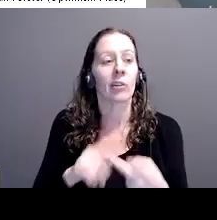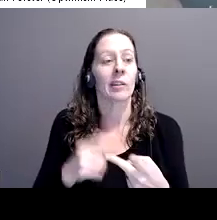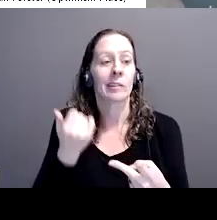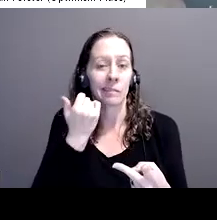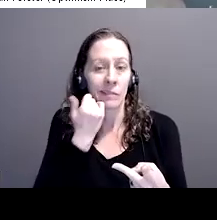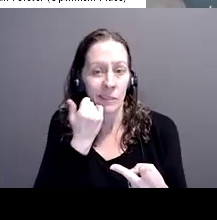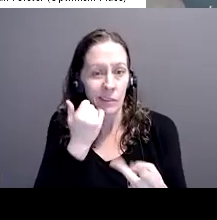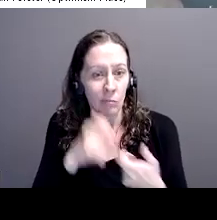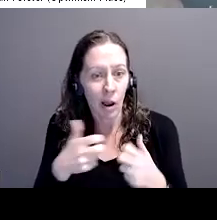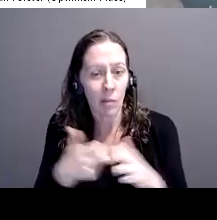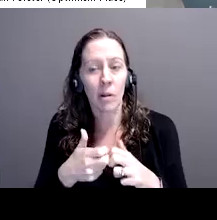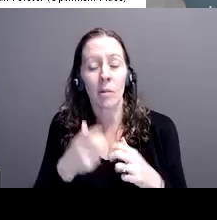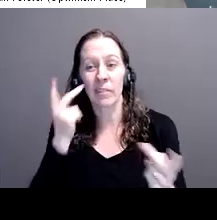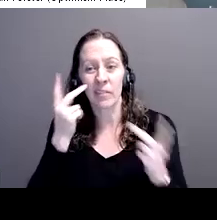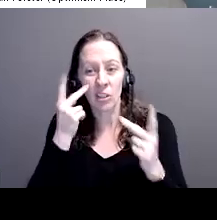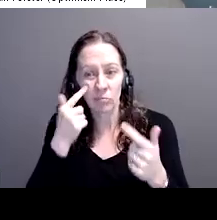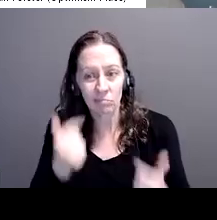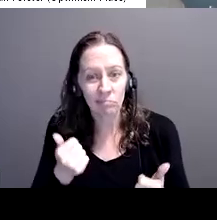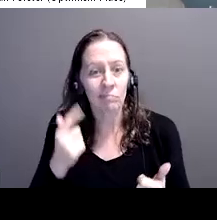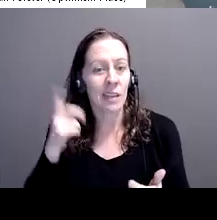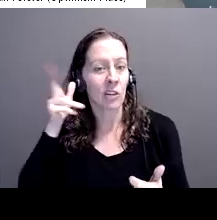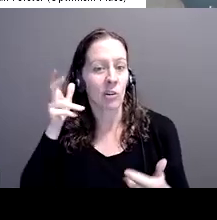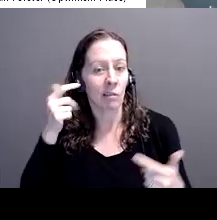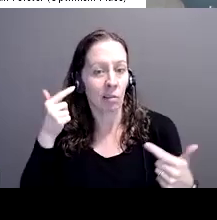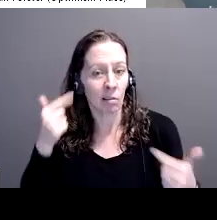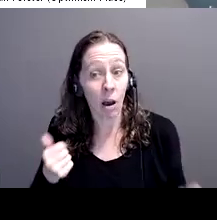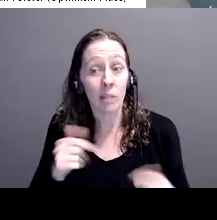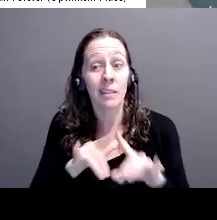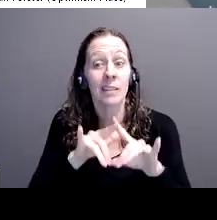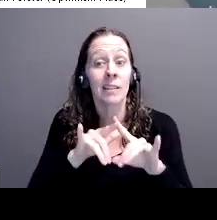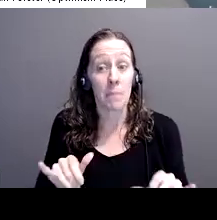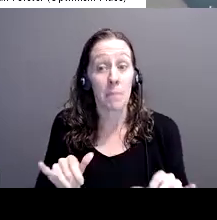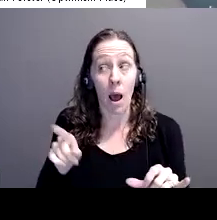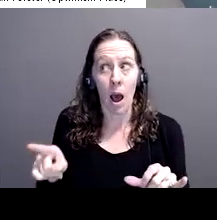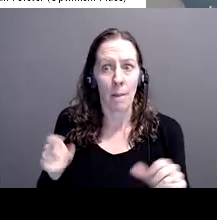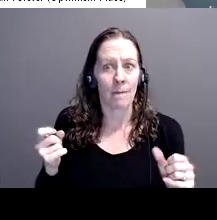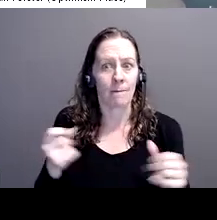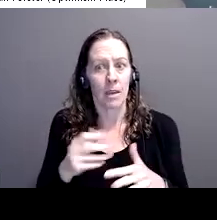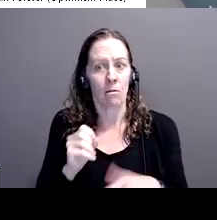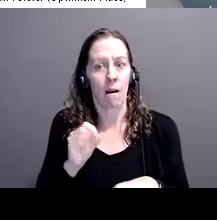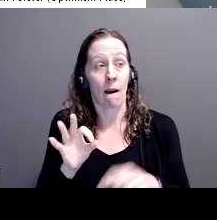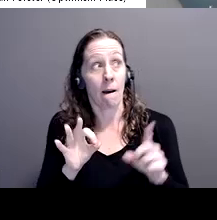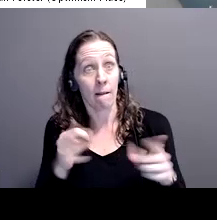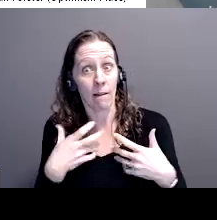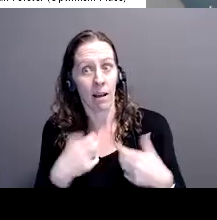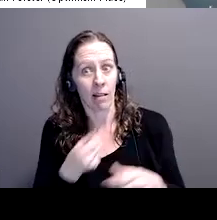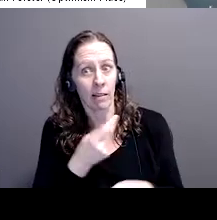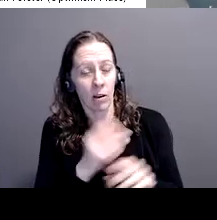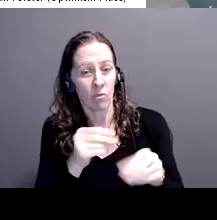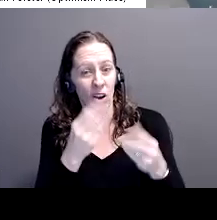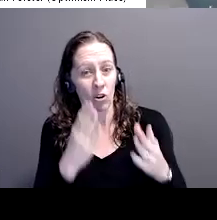hearing loss, but also coupled with this is a real fear of healthcare and social service